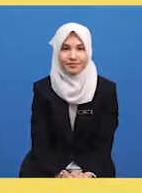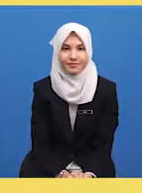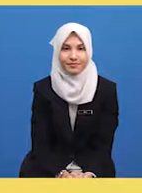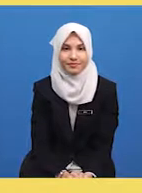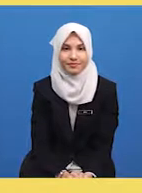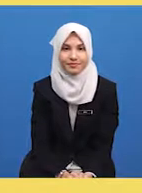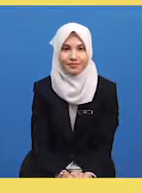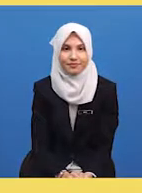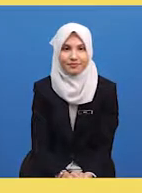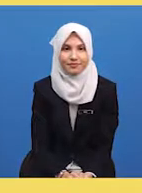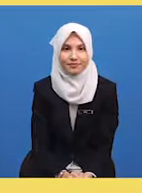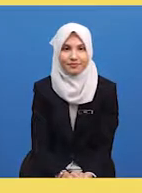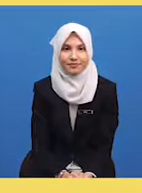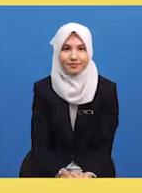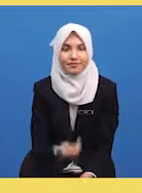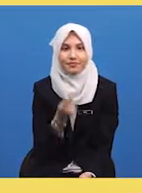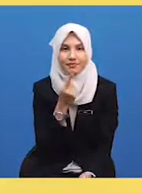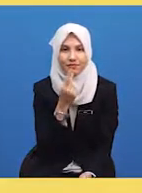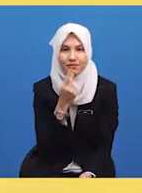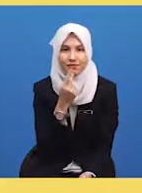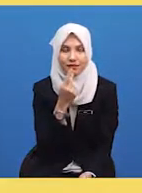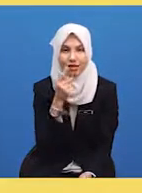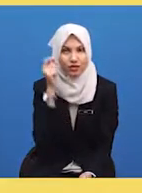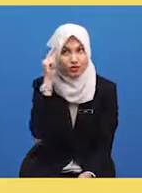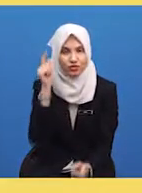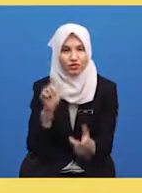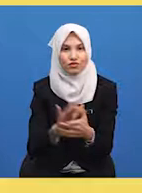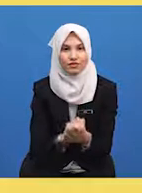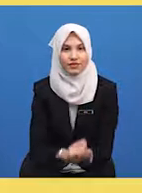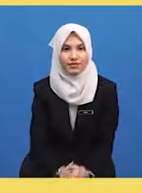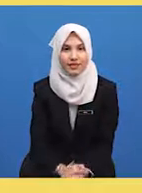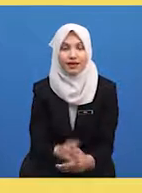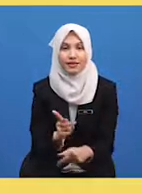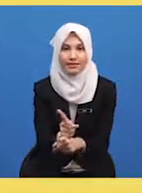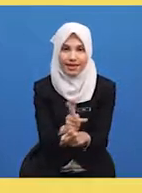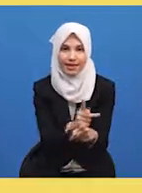Private, to trust, take care,